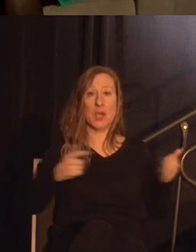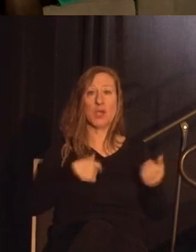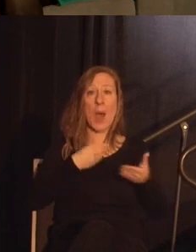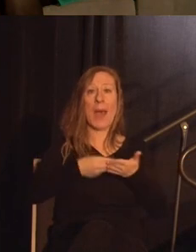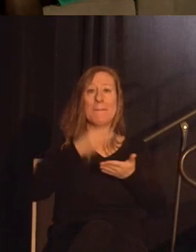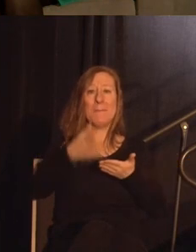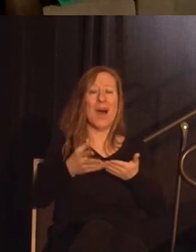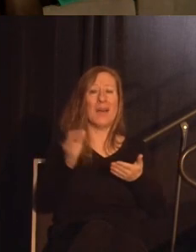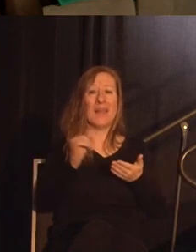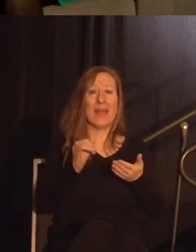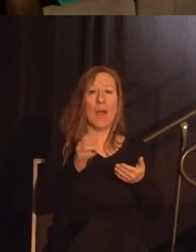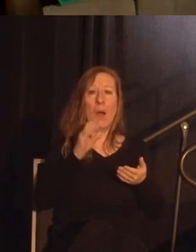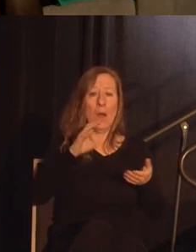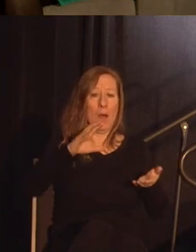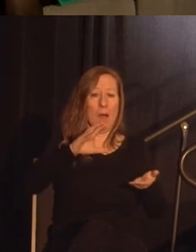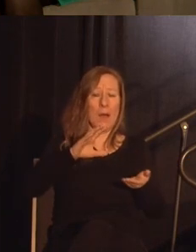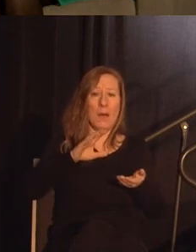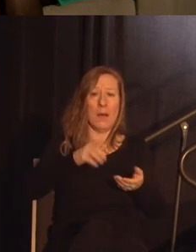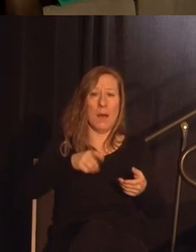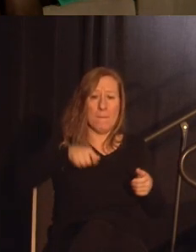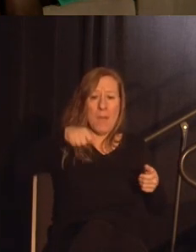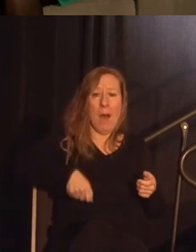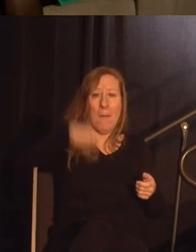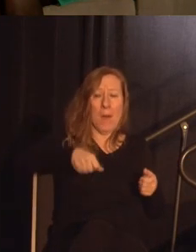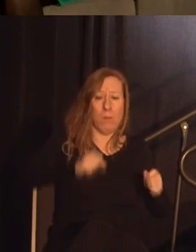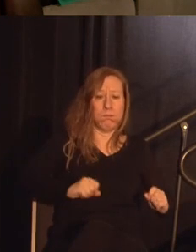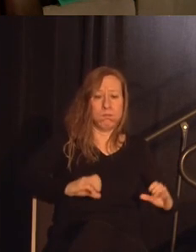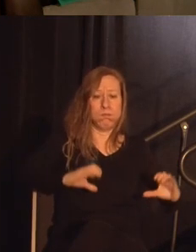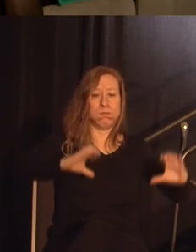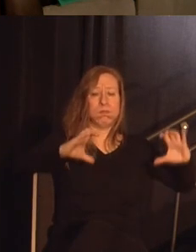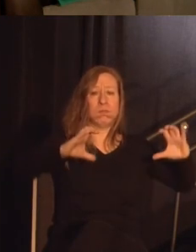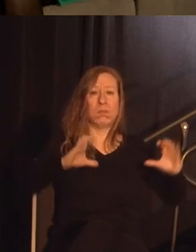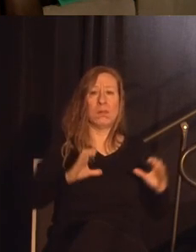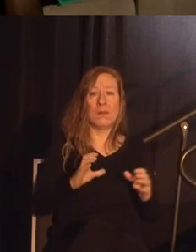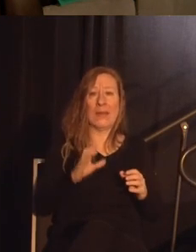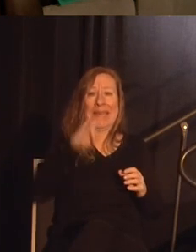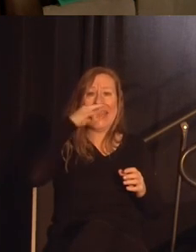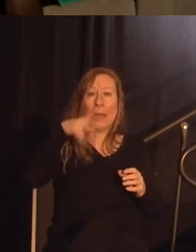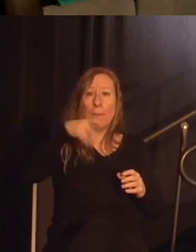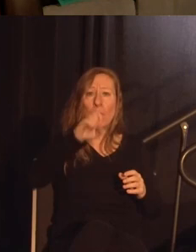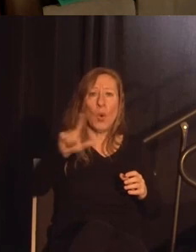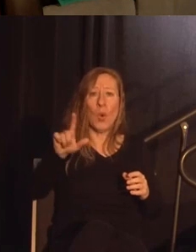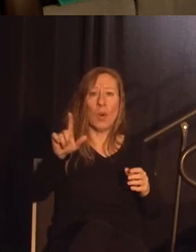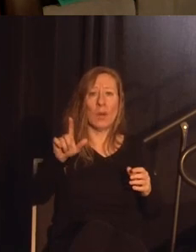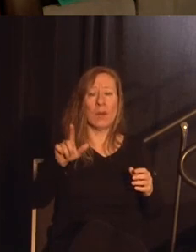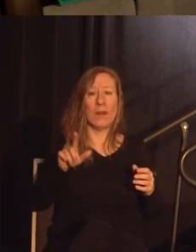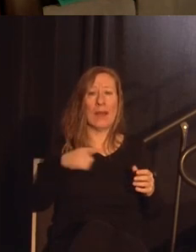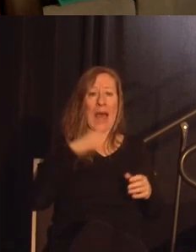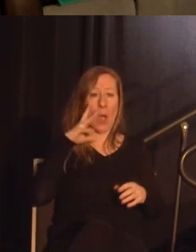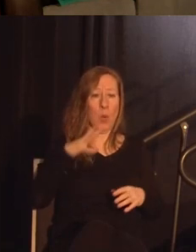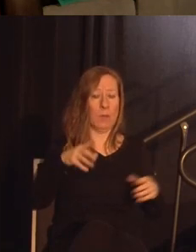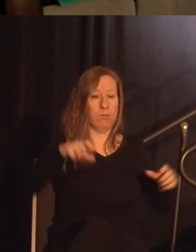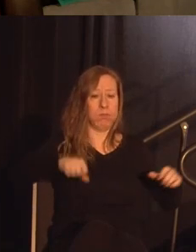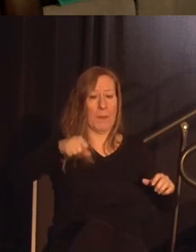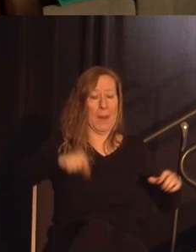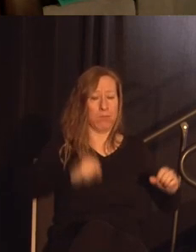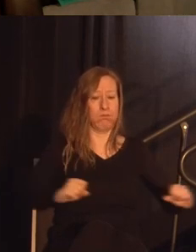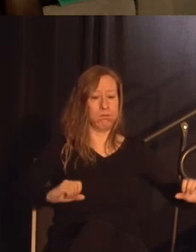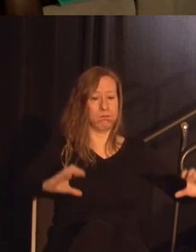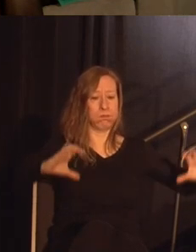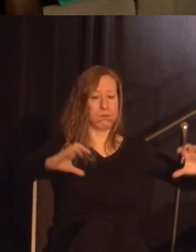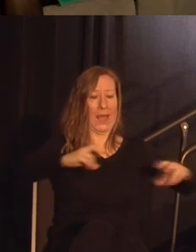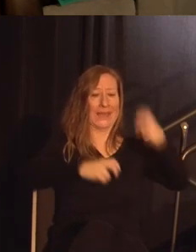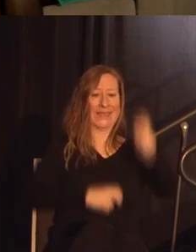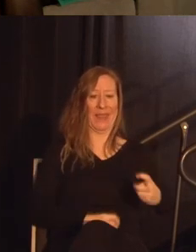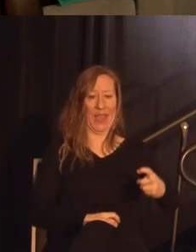basically, during the pandemic, and I would sit in this, like, you know, like, adult-sized puffed ramekin thing and just, like, sit there